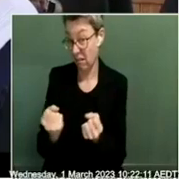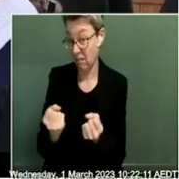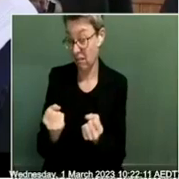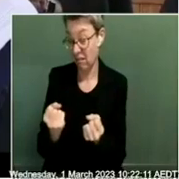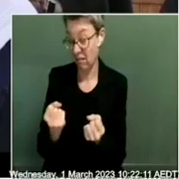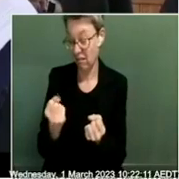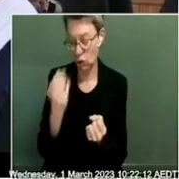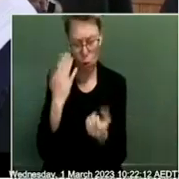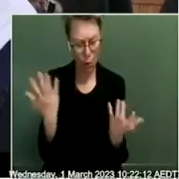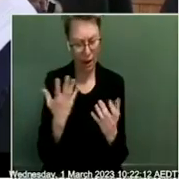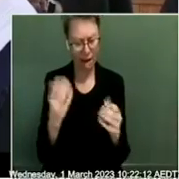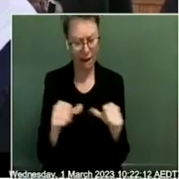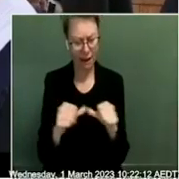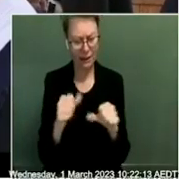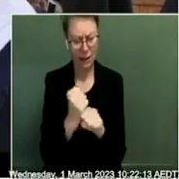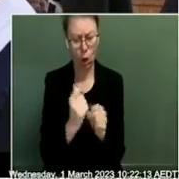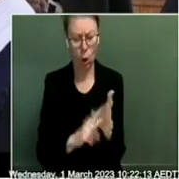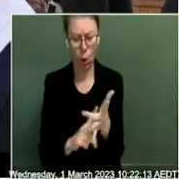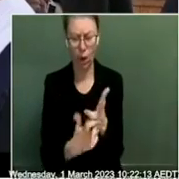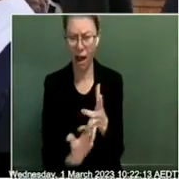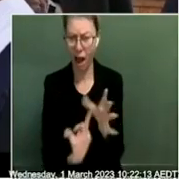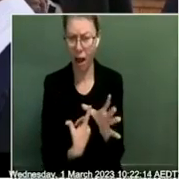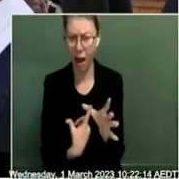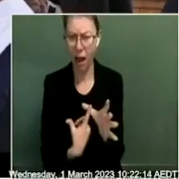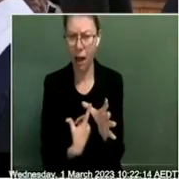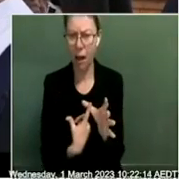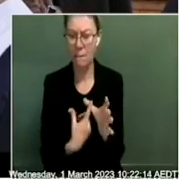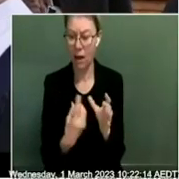here. And